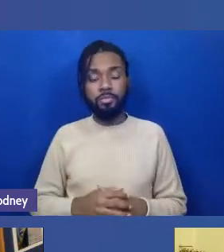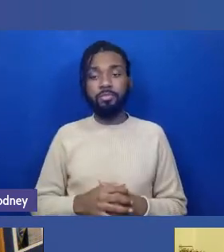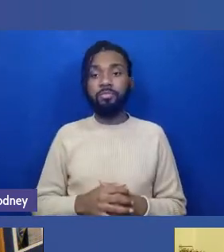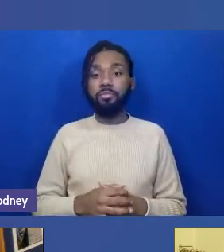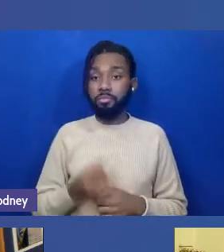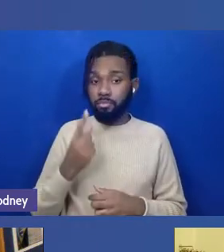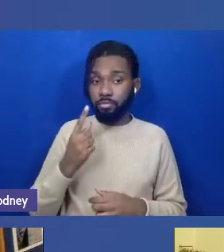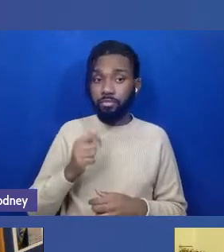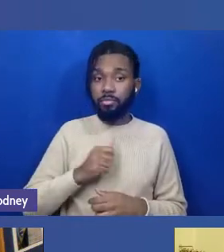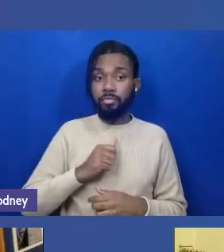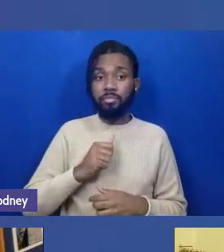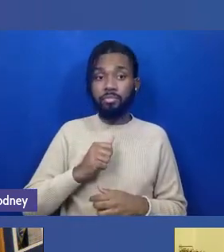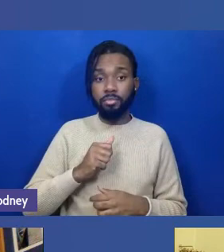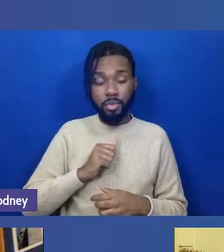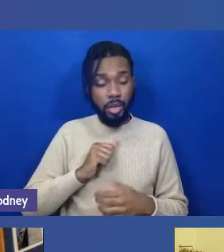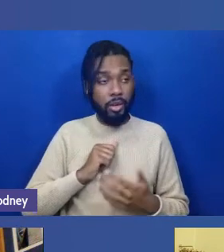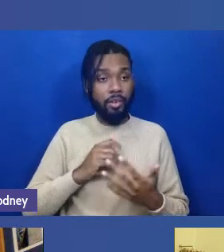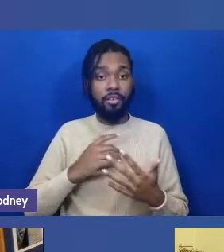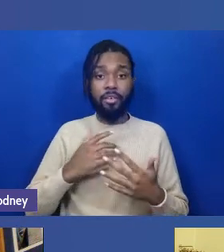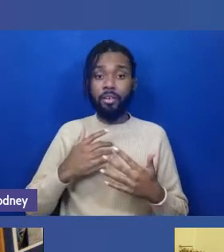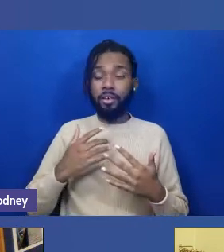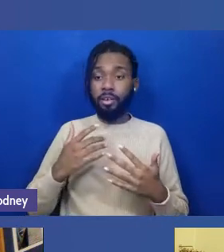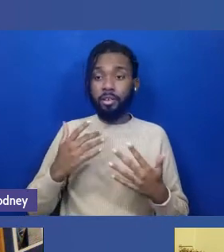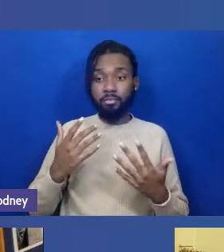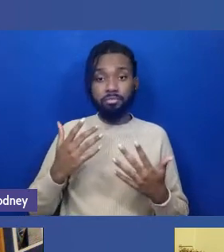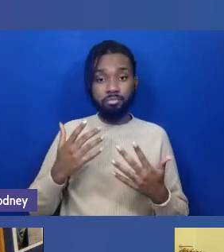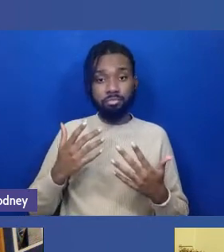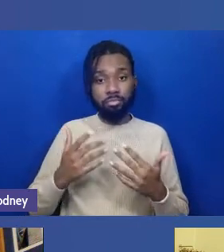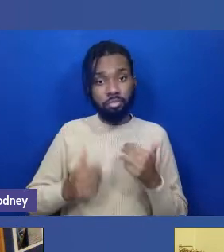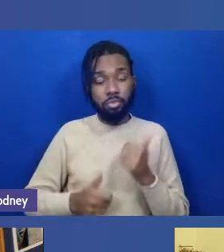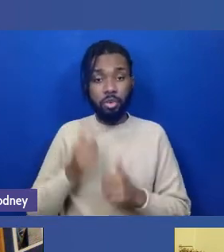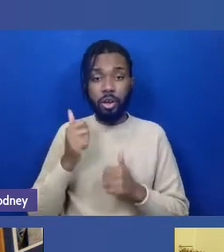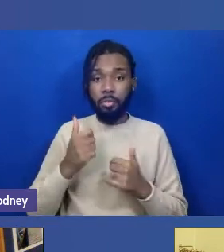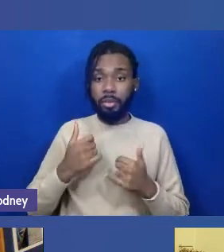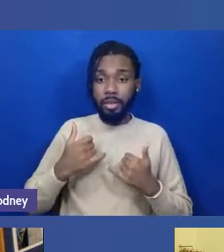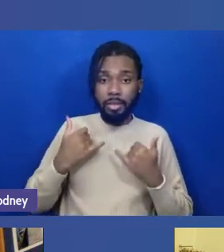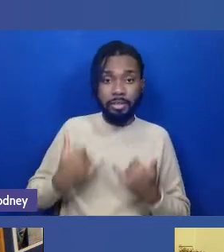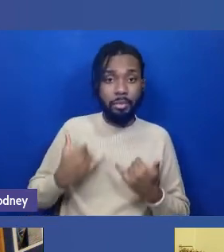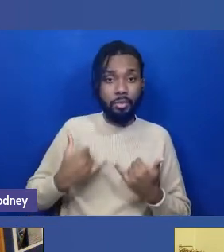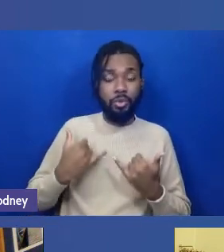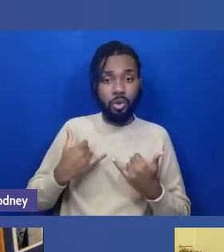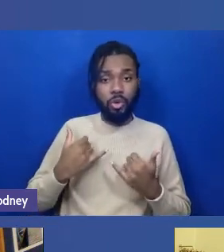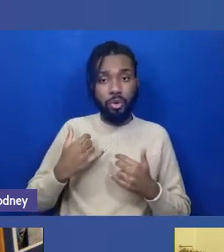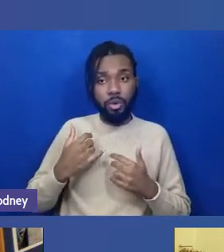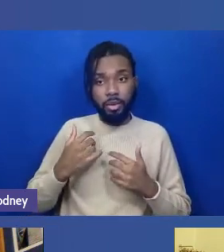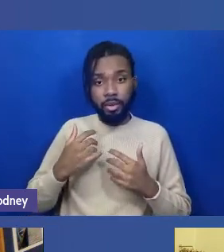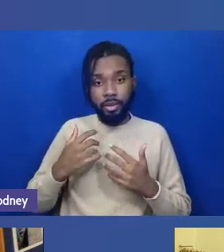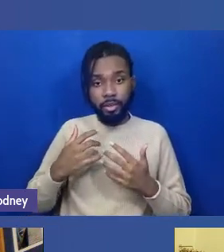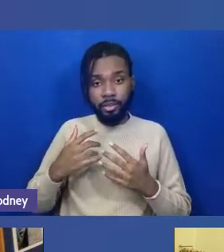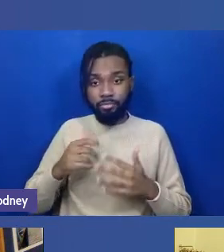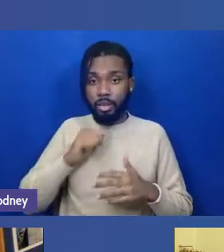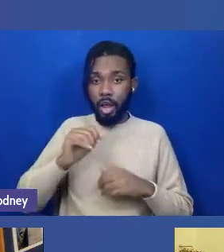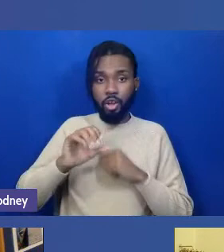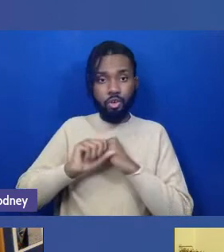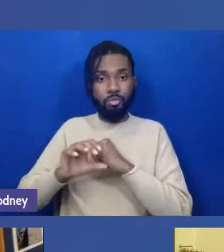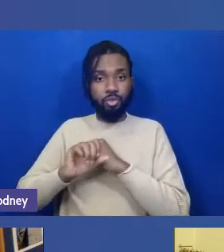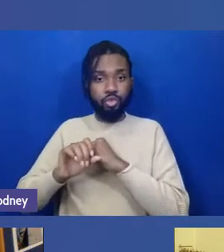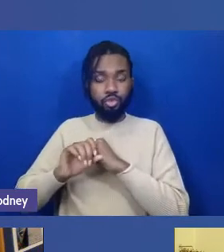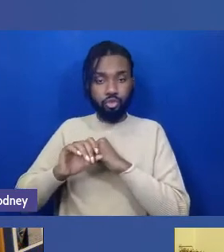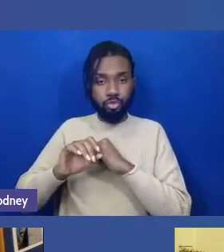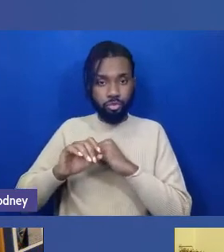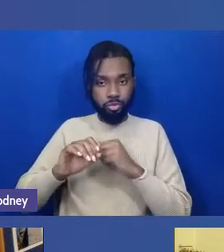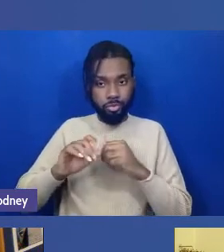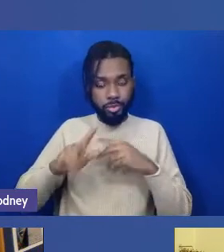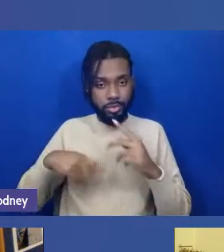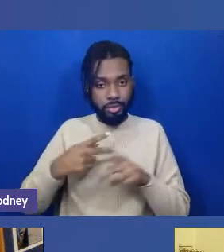contemporary, you know, non-commercial based presenter, I'm asking them to come to something that they don't know what it